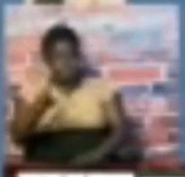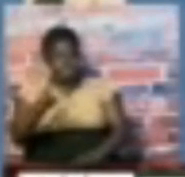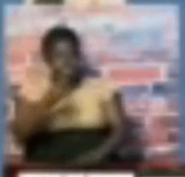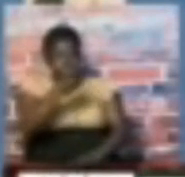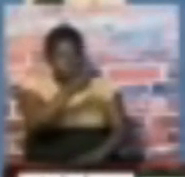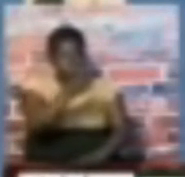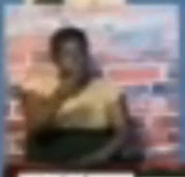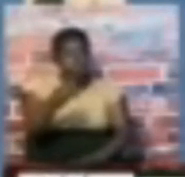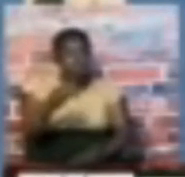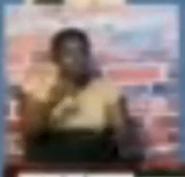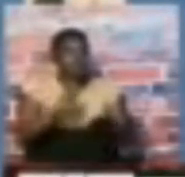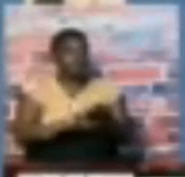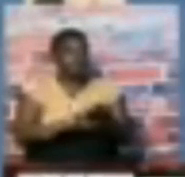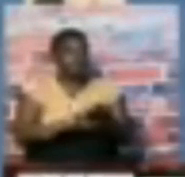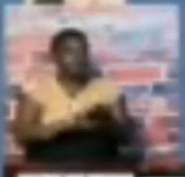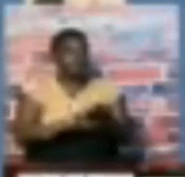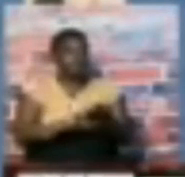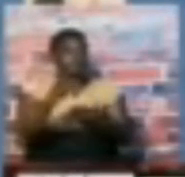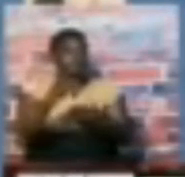Masaka Business Community